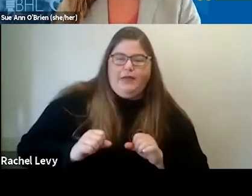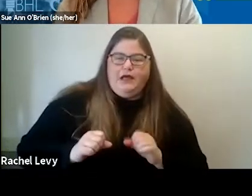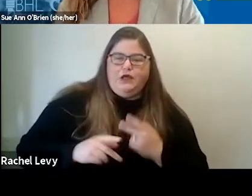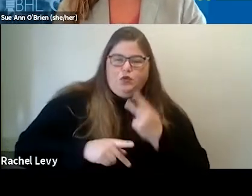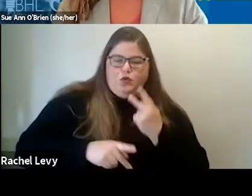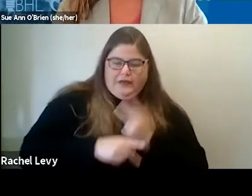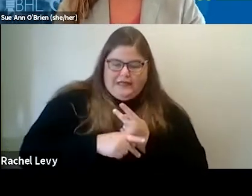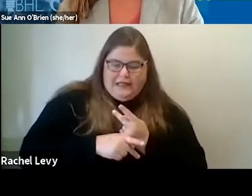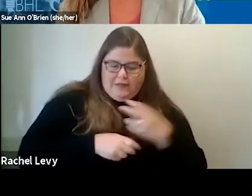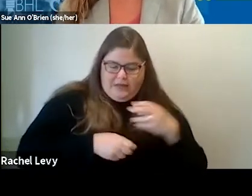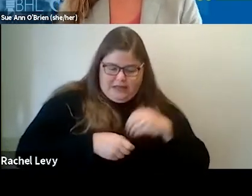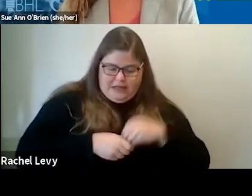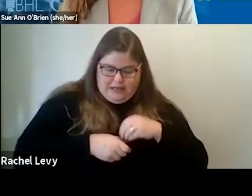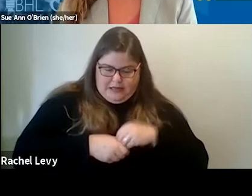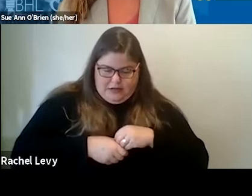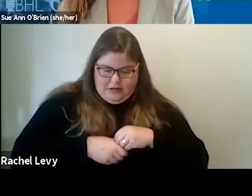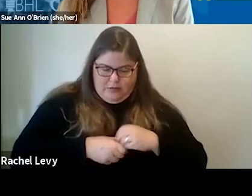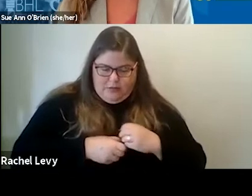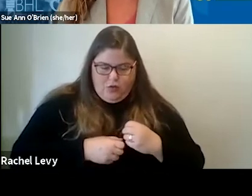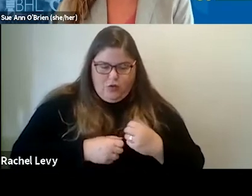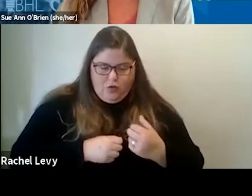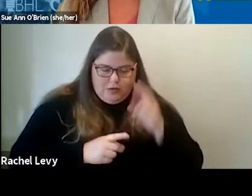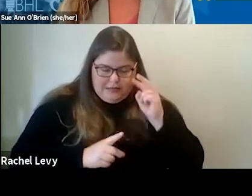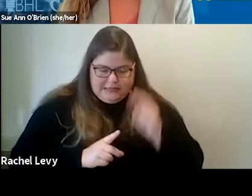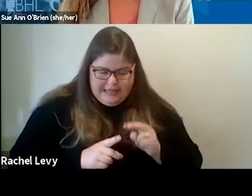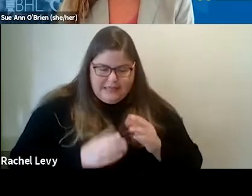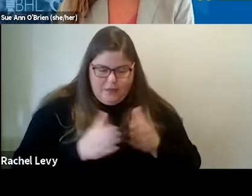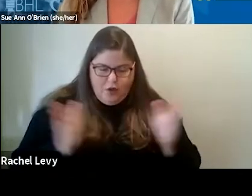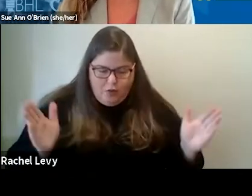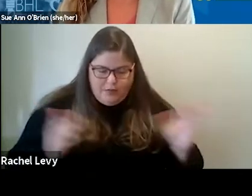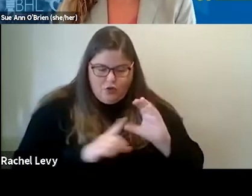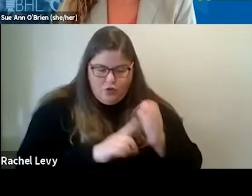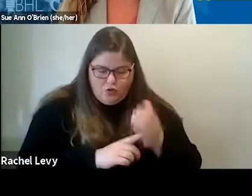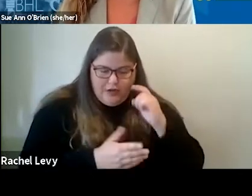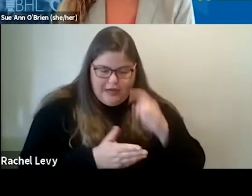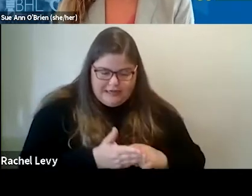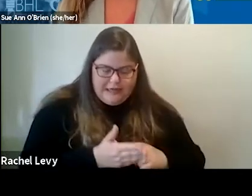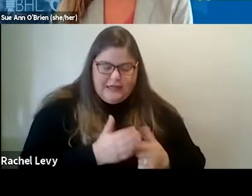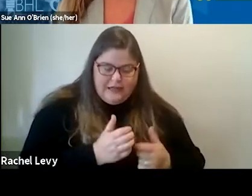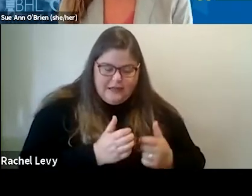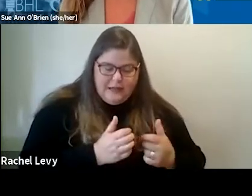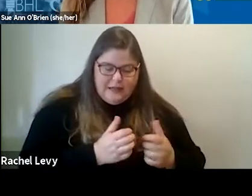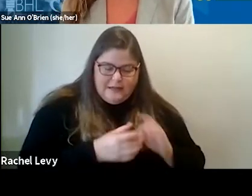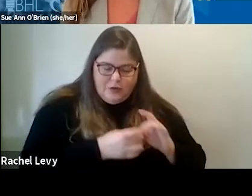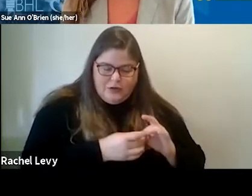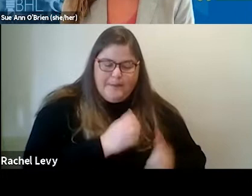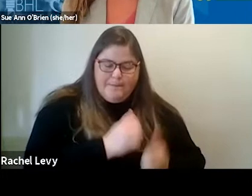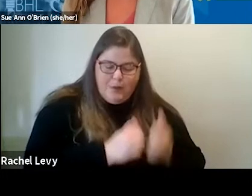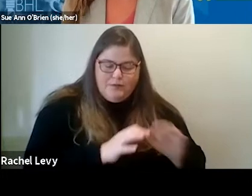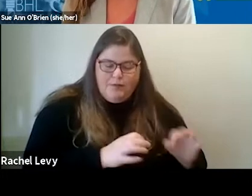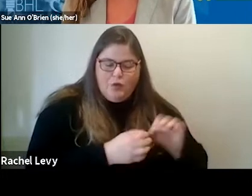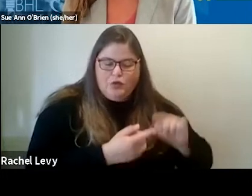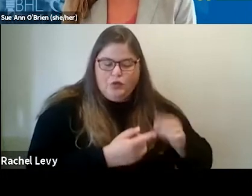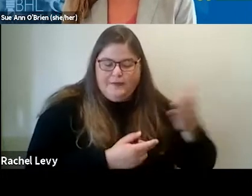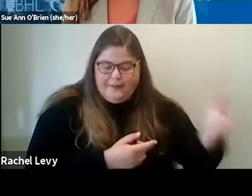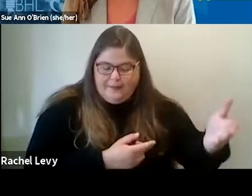interpersonal stance that is open to the aspects of cultural identity most important to the person. If we can't bridge this divide,